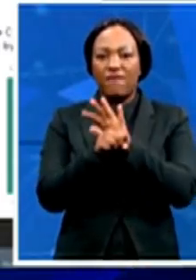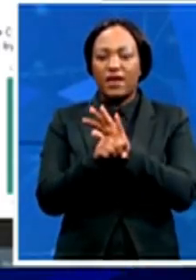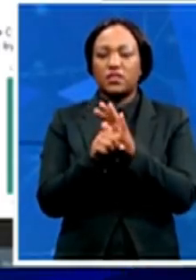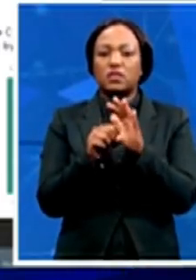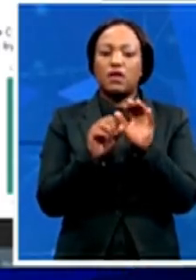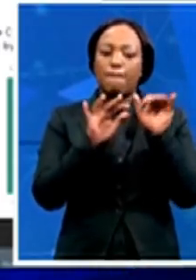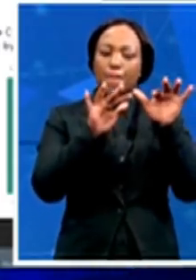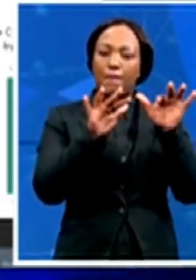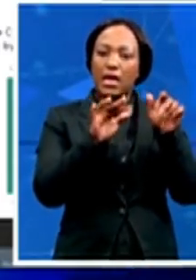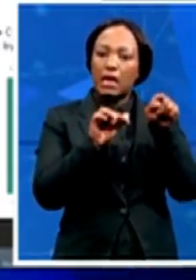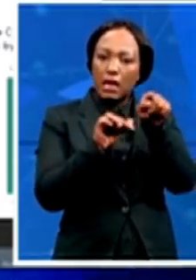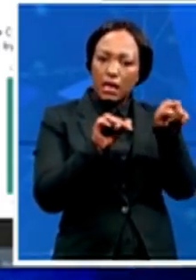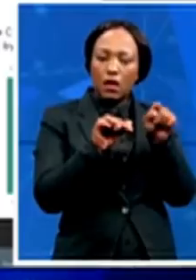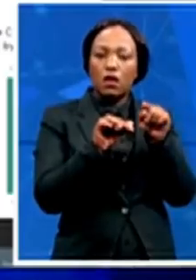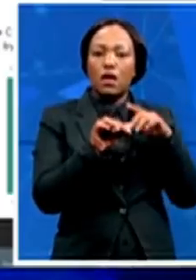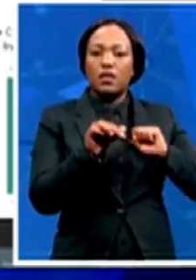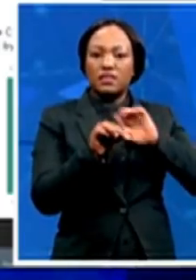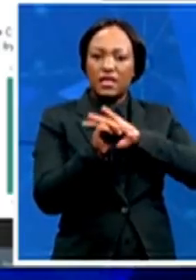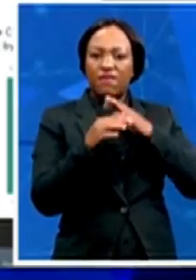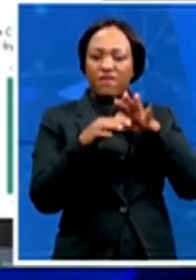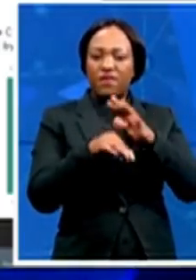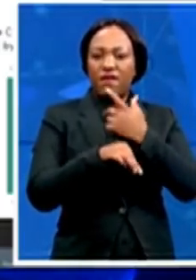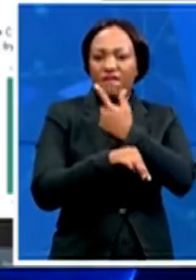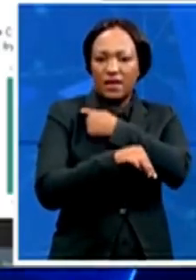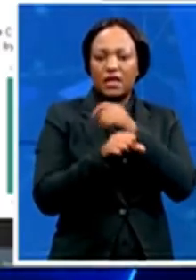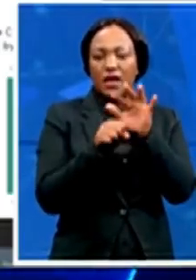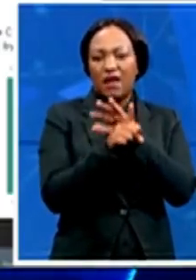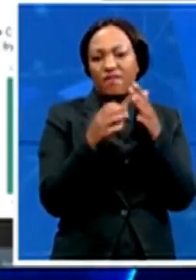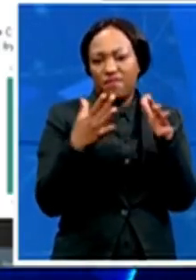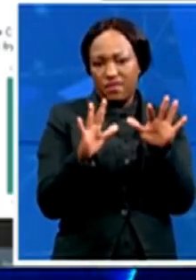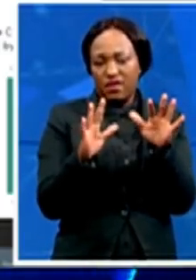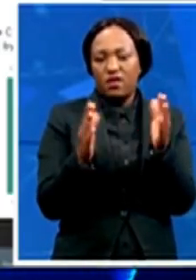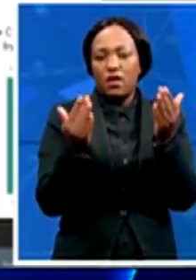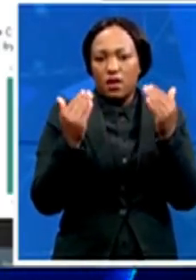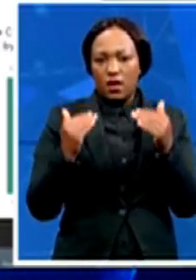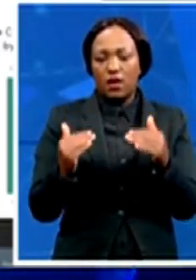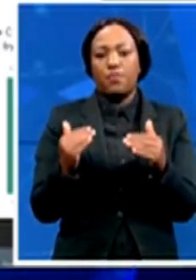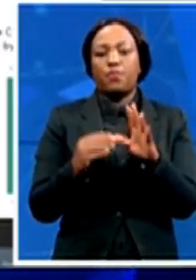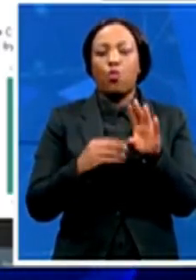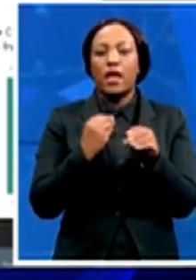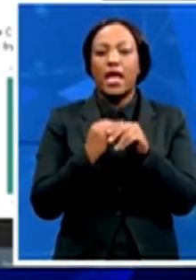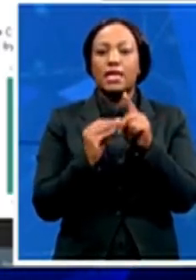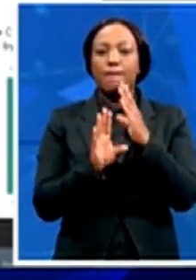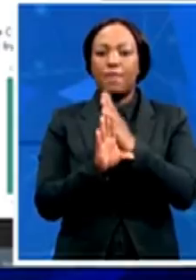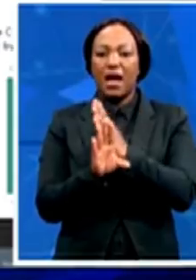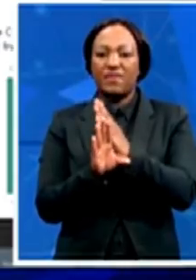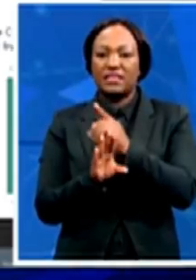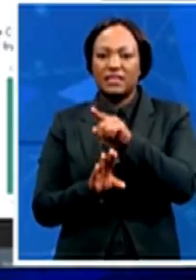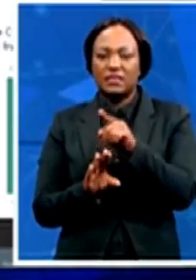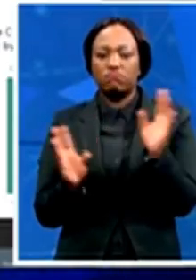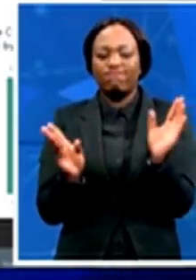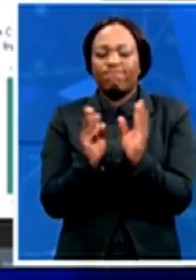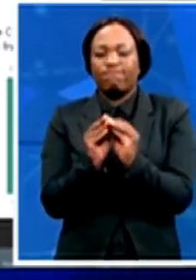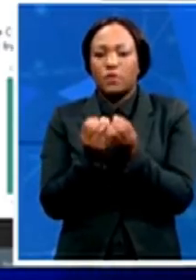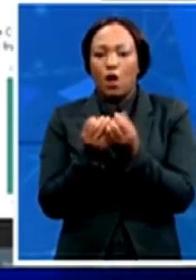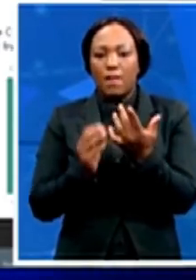the vaccination coverage achieved with that. And if you add the private sector, what is the total vaccination coverage achieved? The